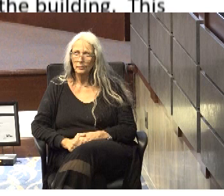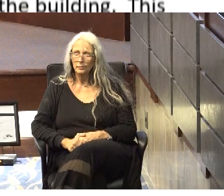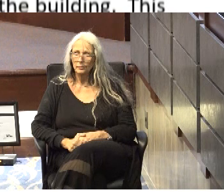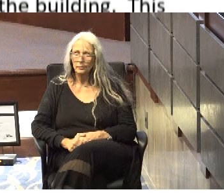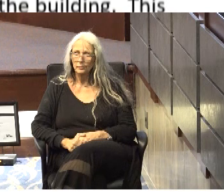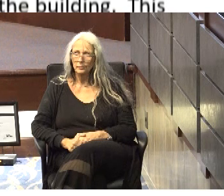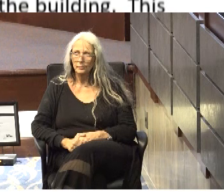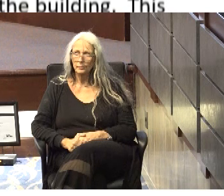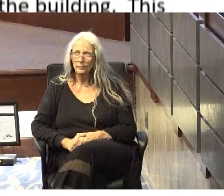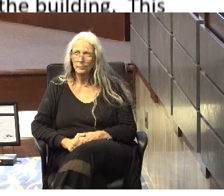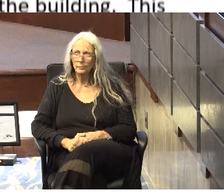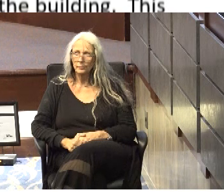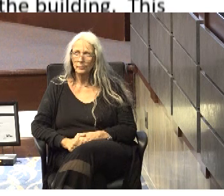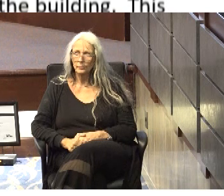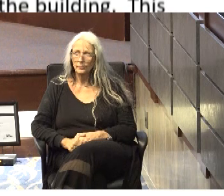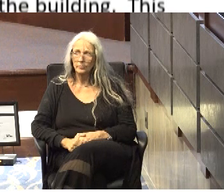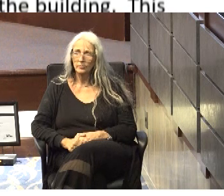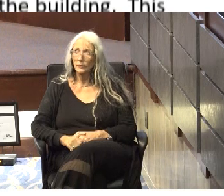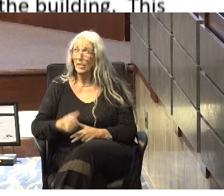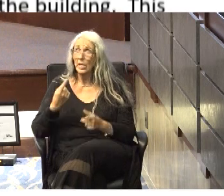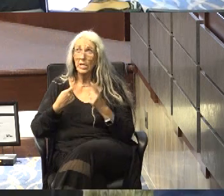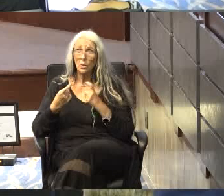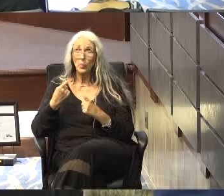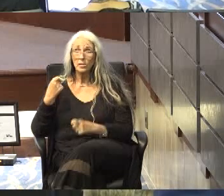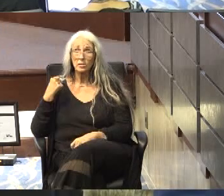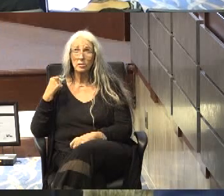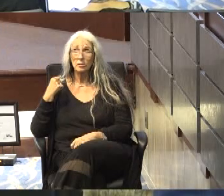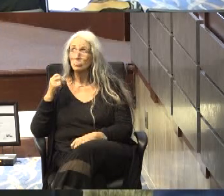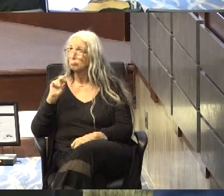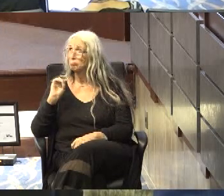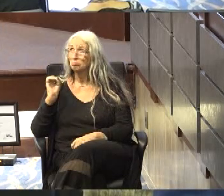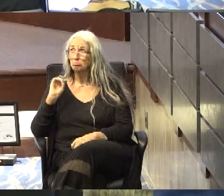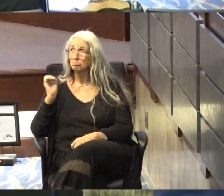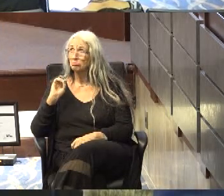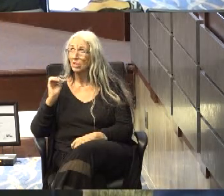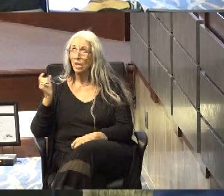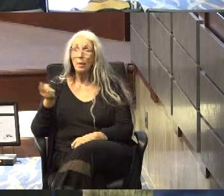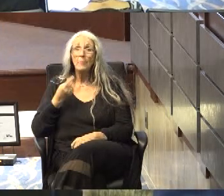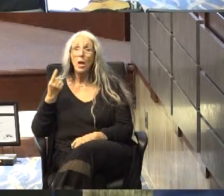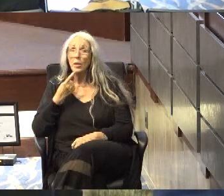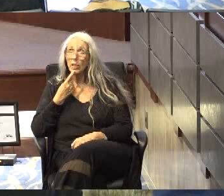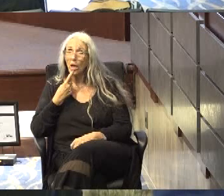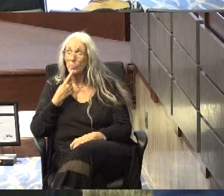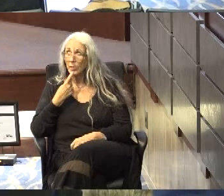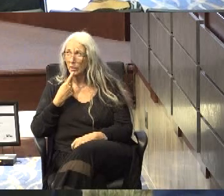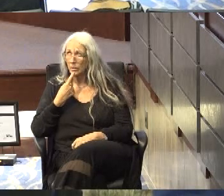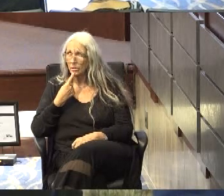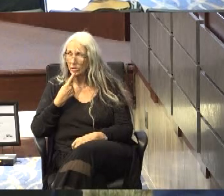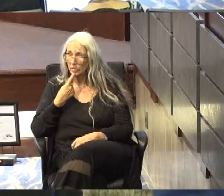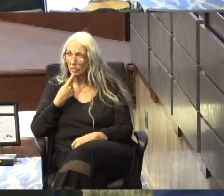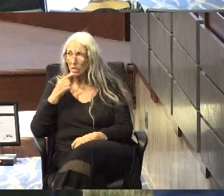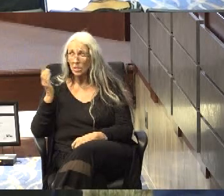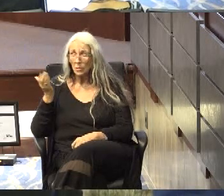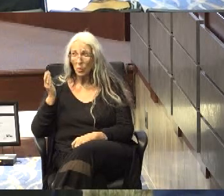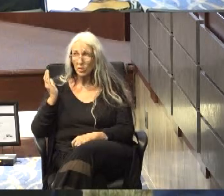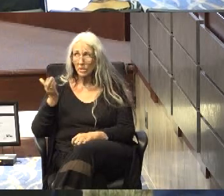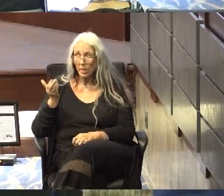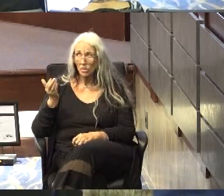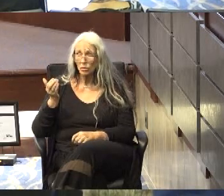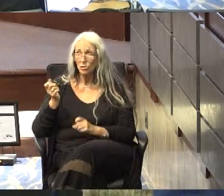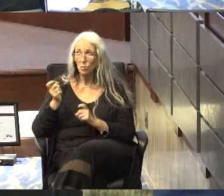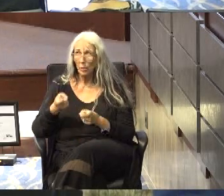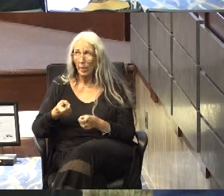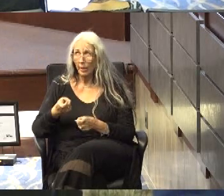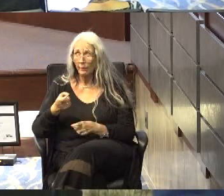Any questions or comments? No question. My only comment is, in the presentation provided,